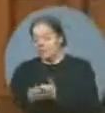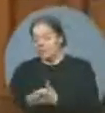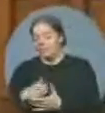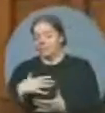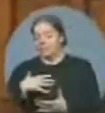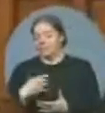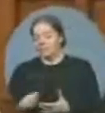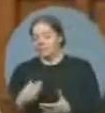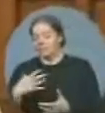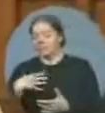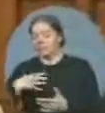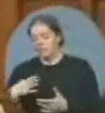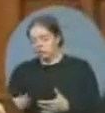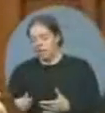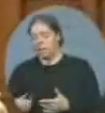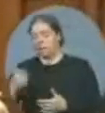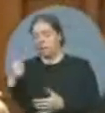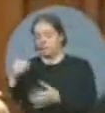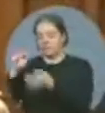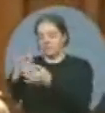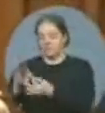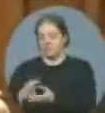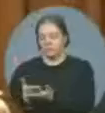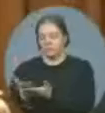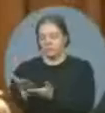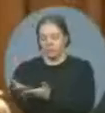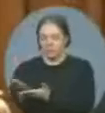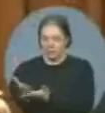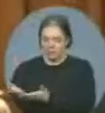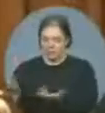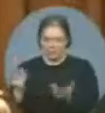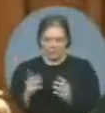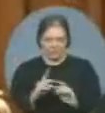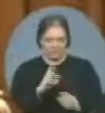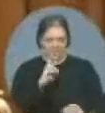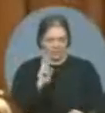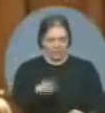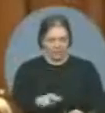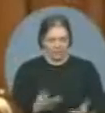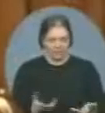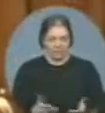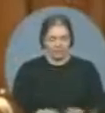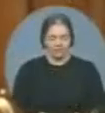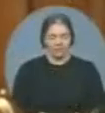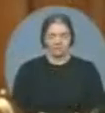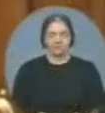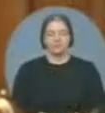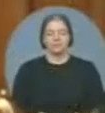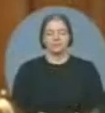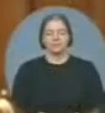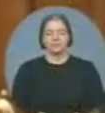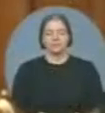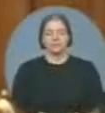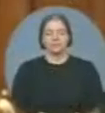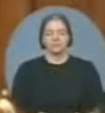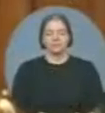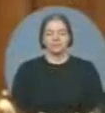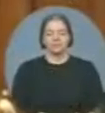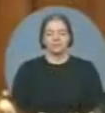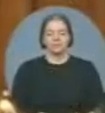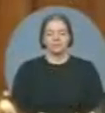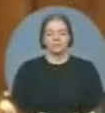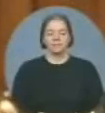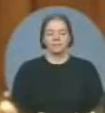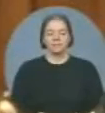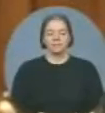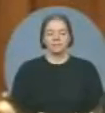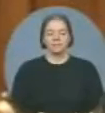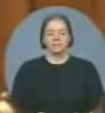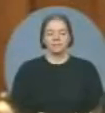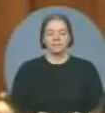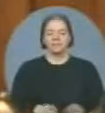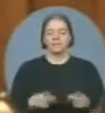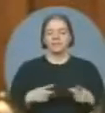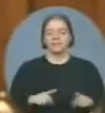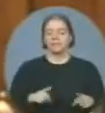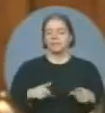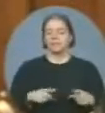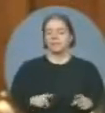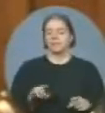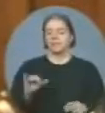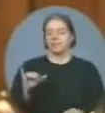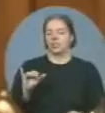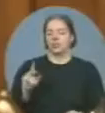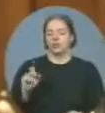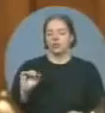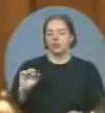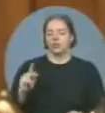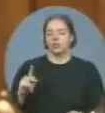Minister. To the Minister of Public Works and Government Services. Order. The member from York Centre may want to call Chuck Cadman a liar in what